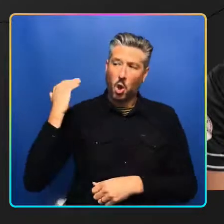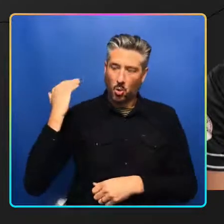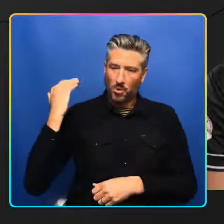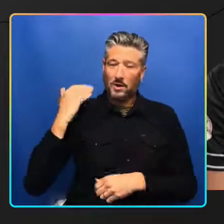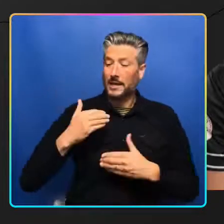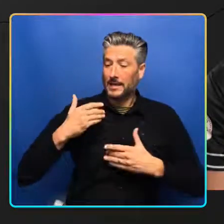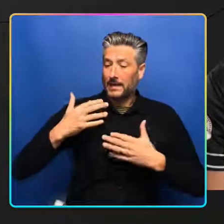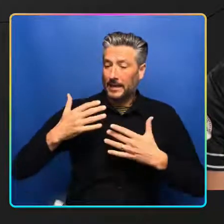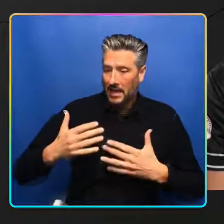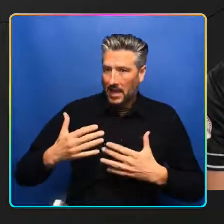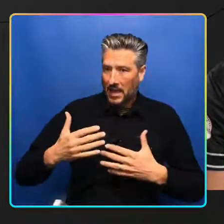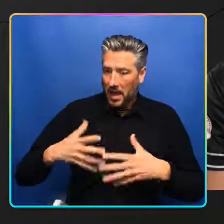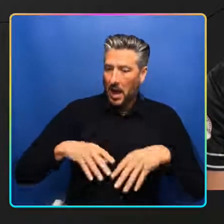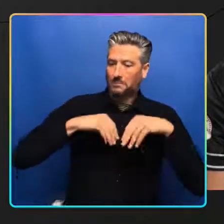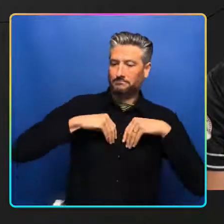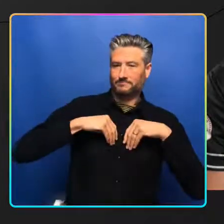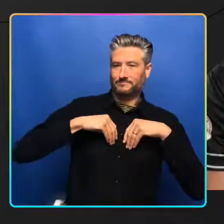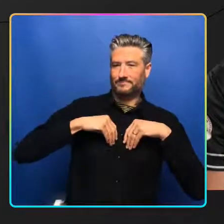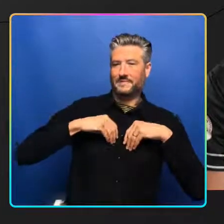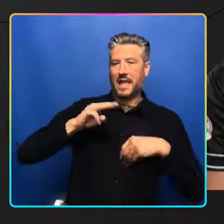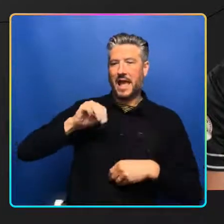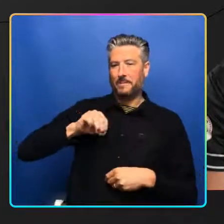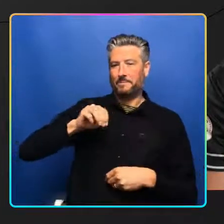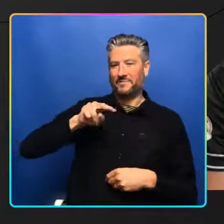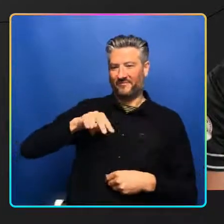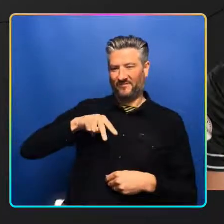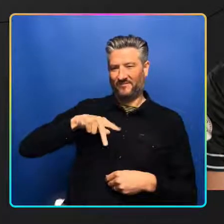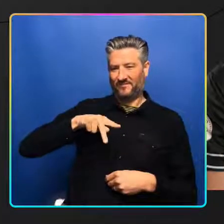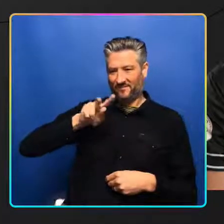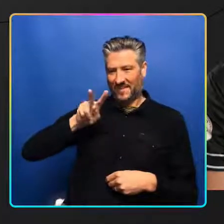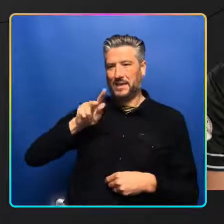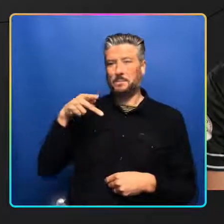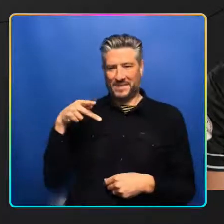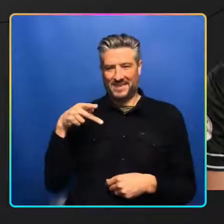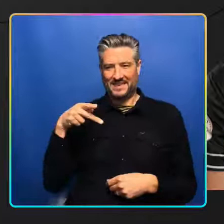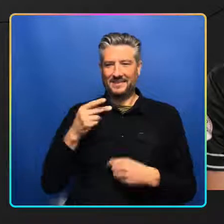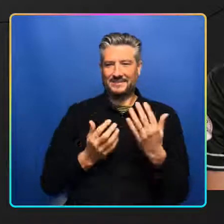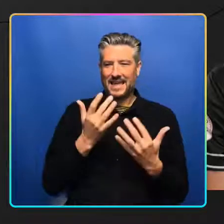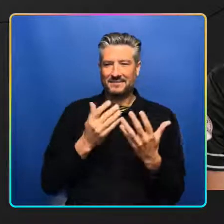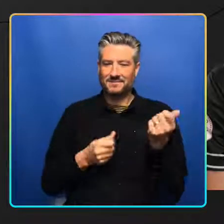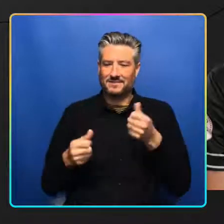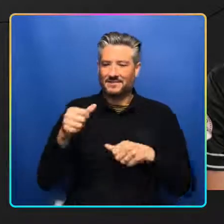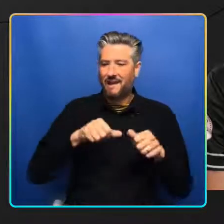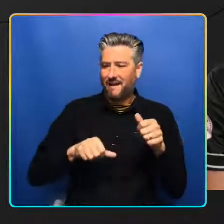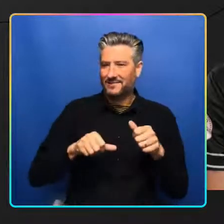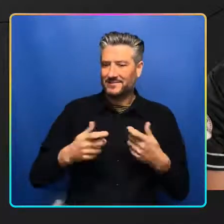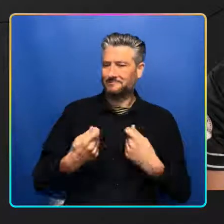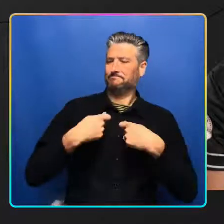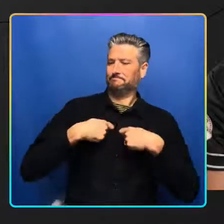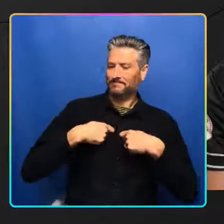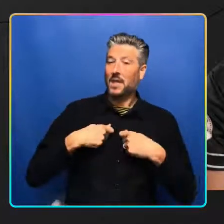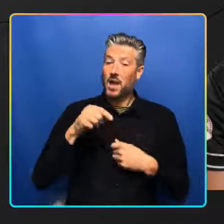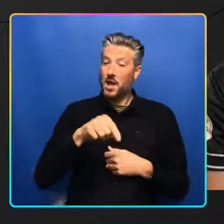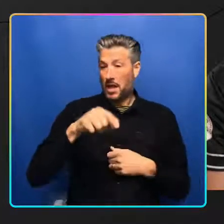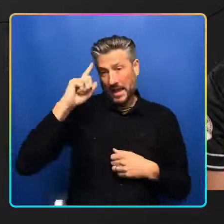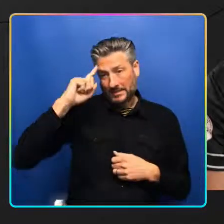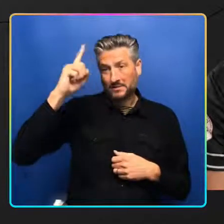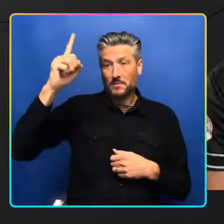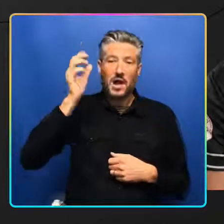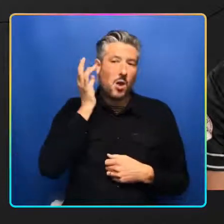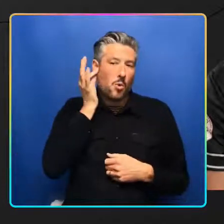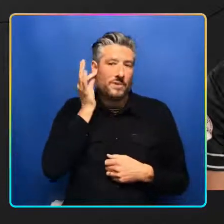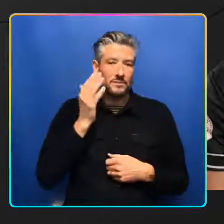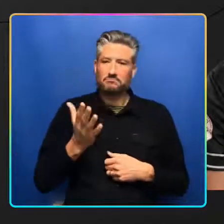And the whole idea of Inspiring Women in Data Science is to connect with other women and show what's